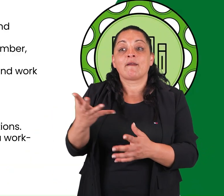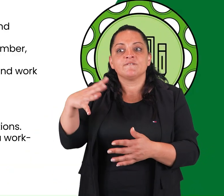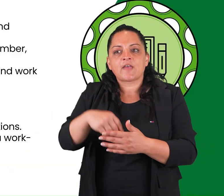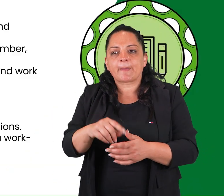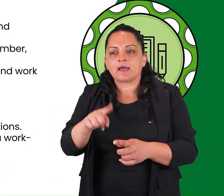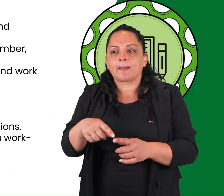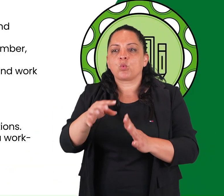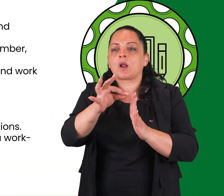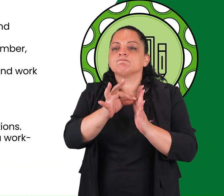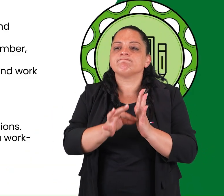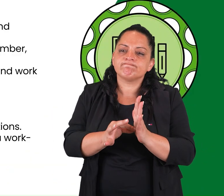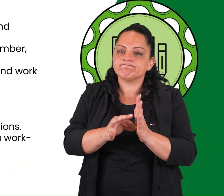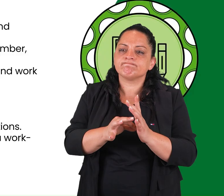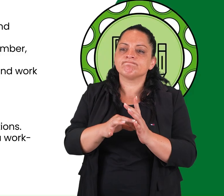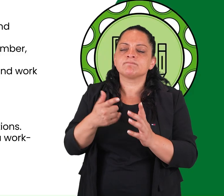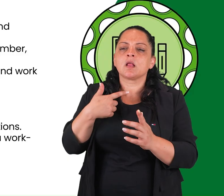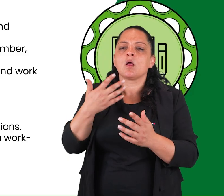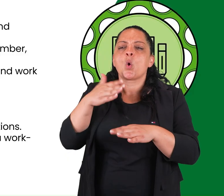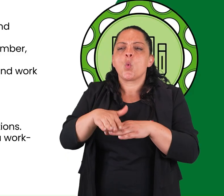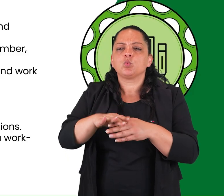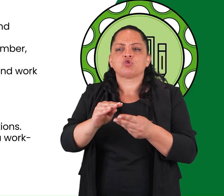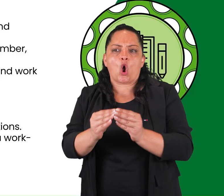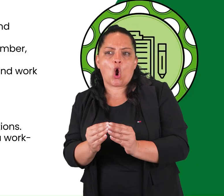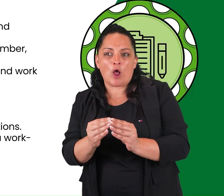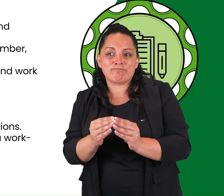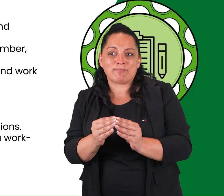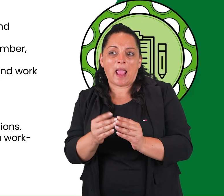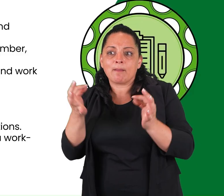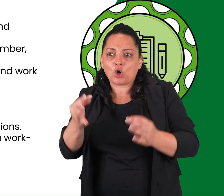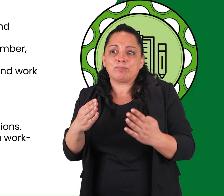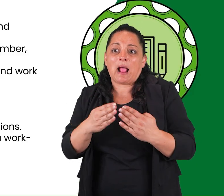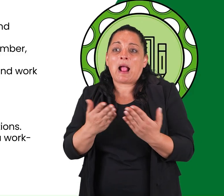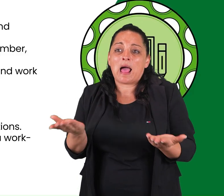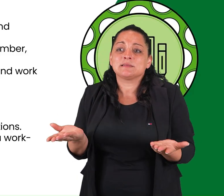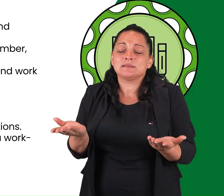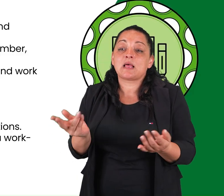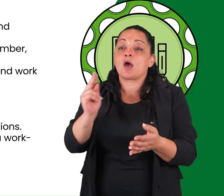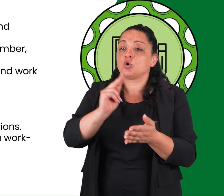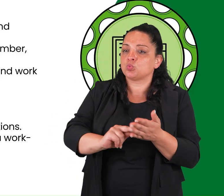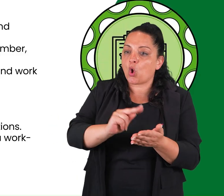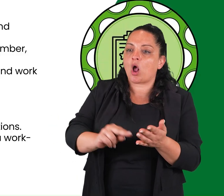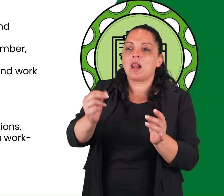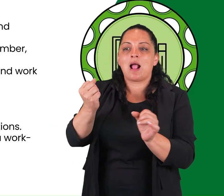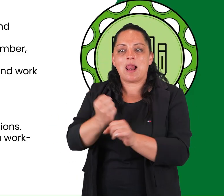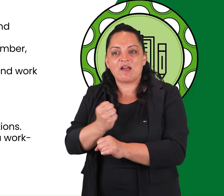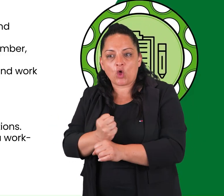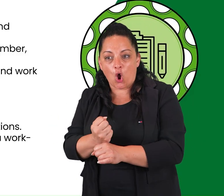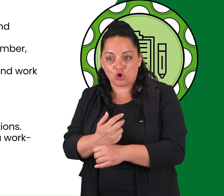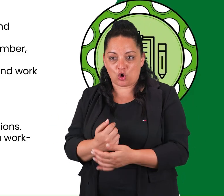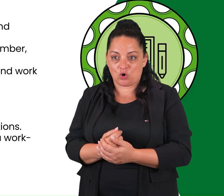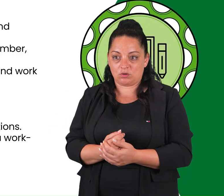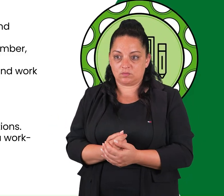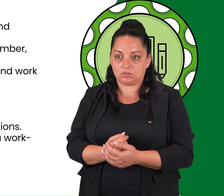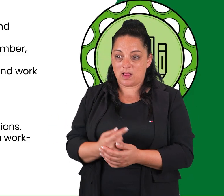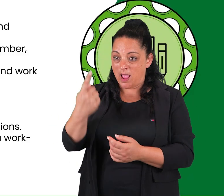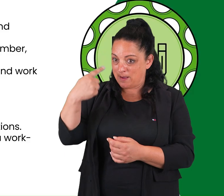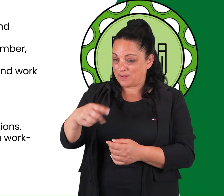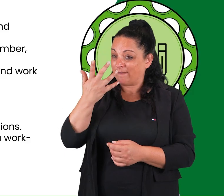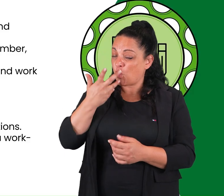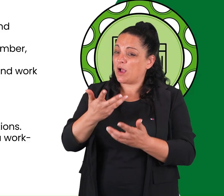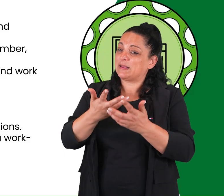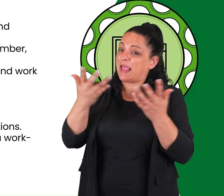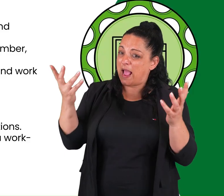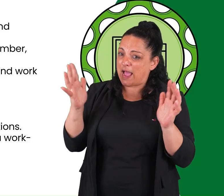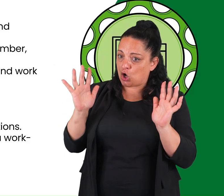about empowerment, how to apply sustainable practices at home, school, and work.